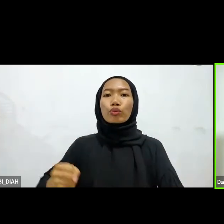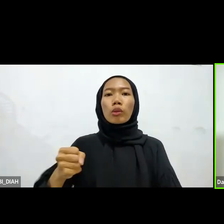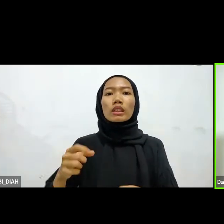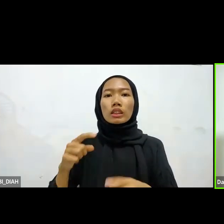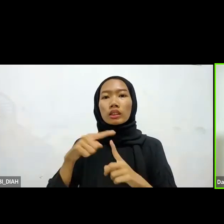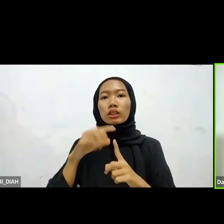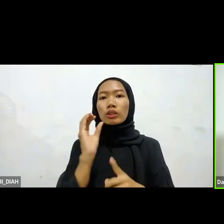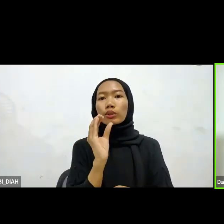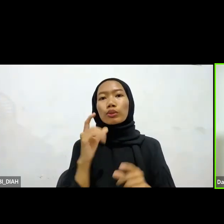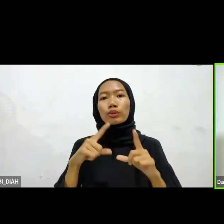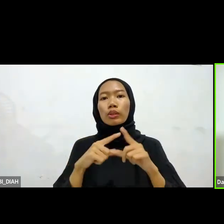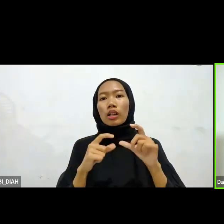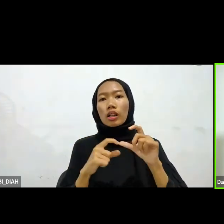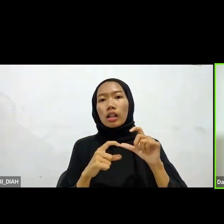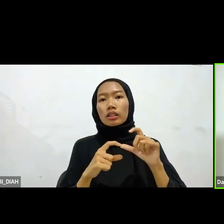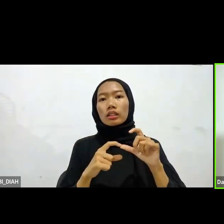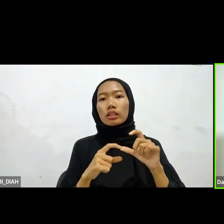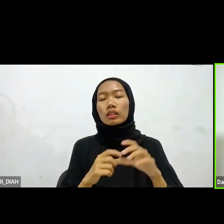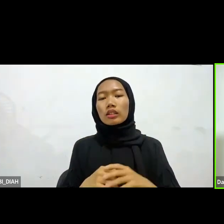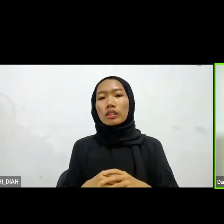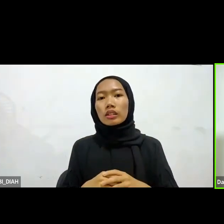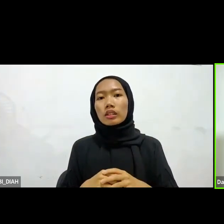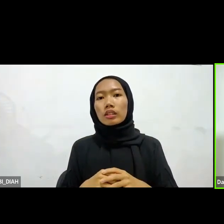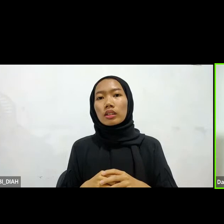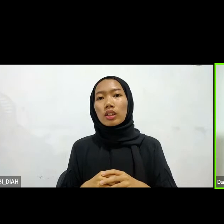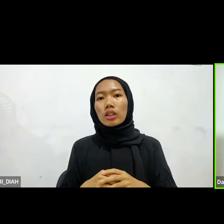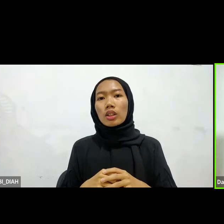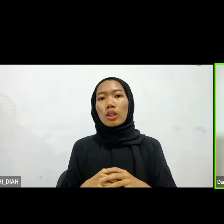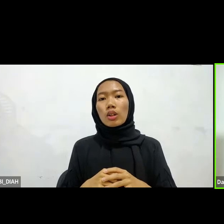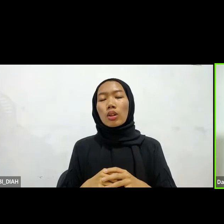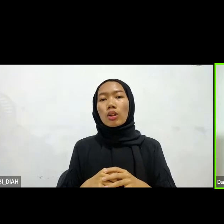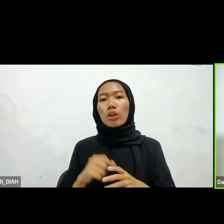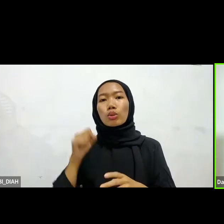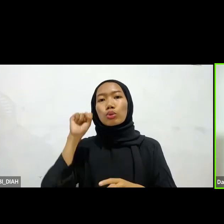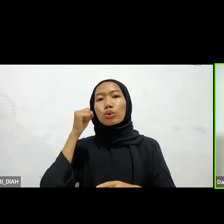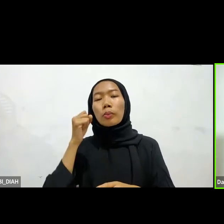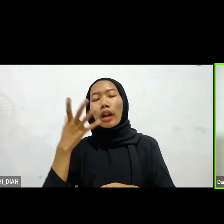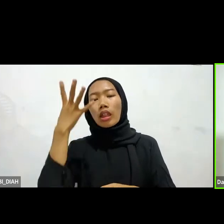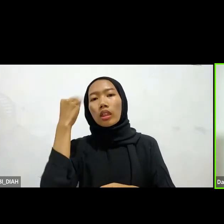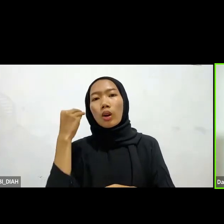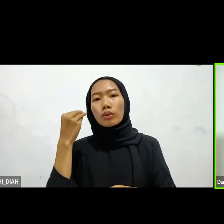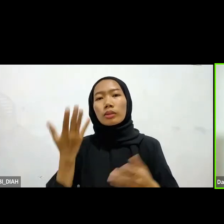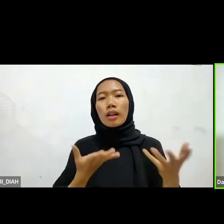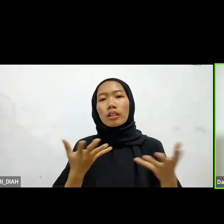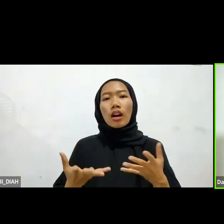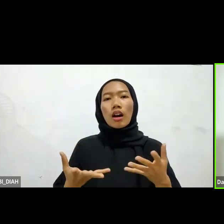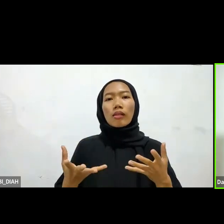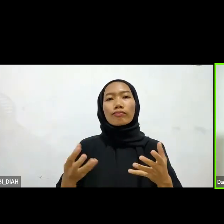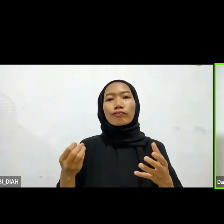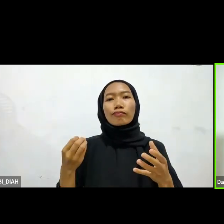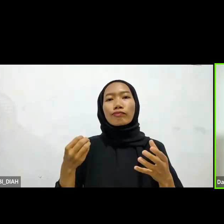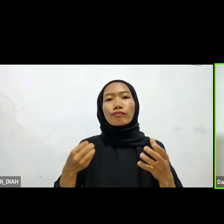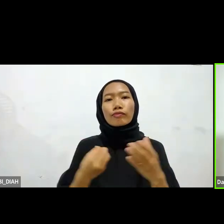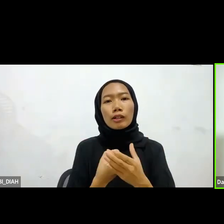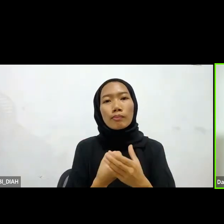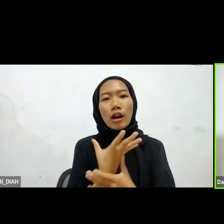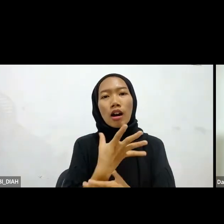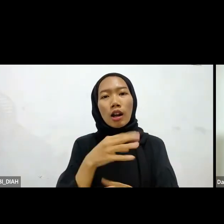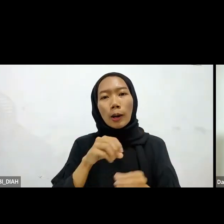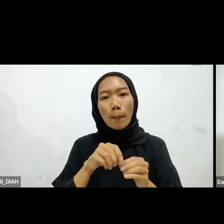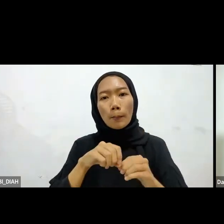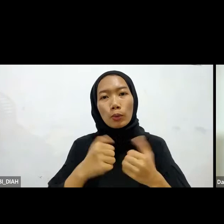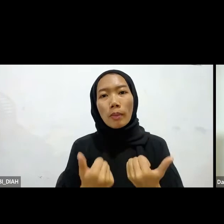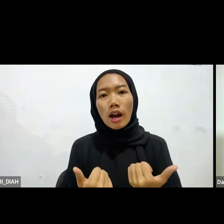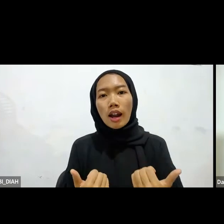right, I think that's about the end for me. Thank you.